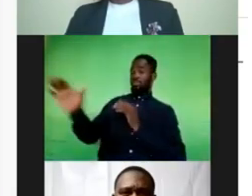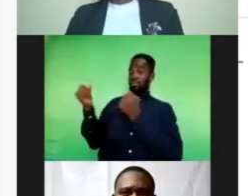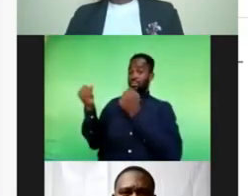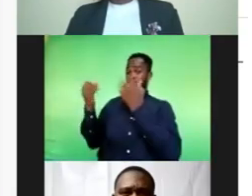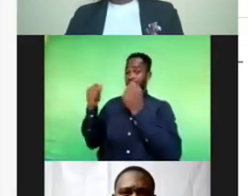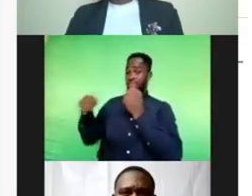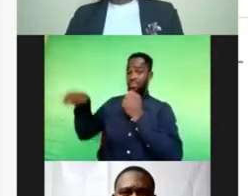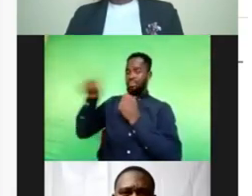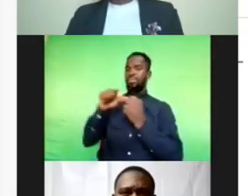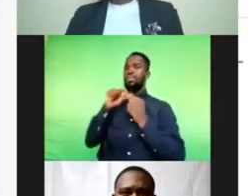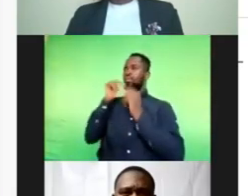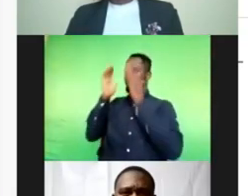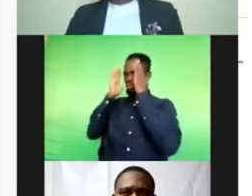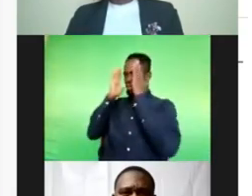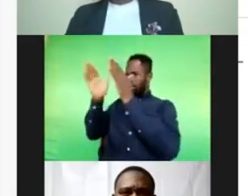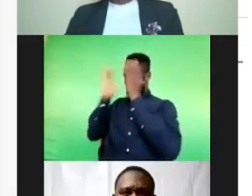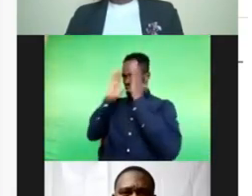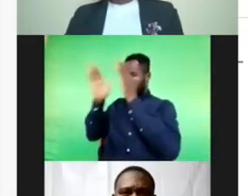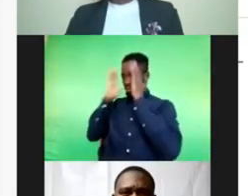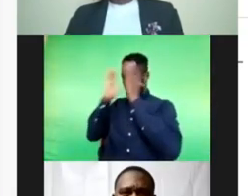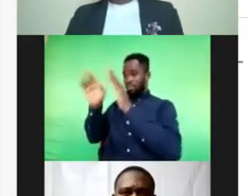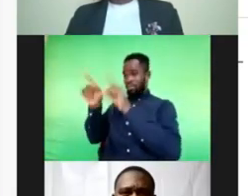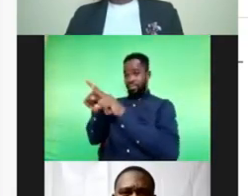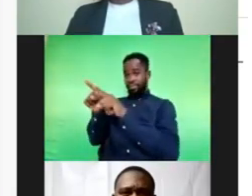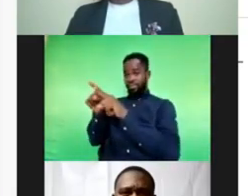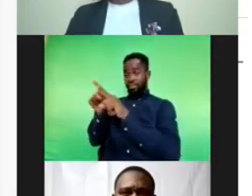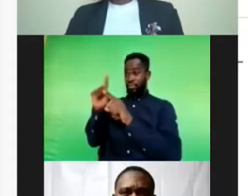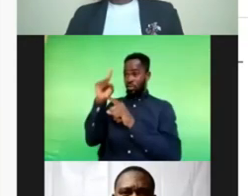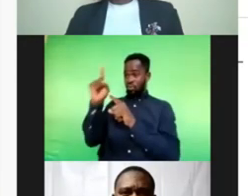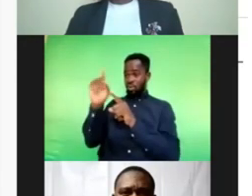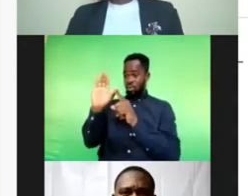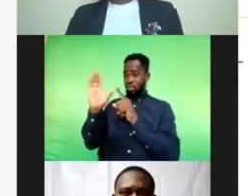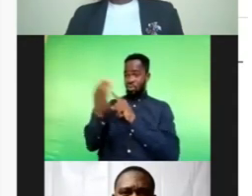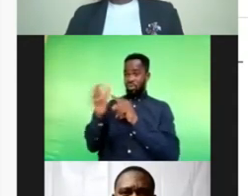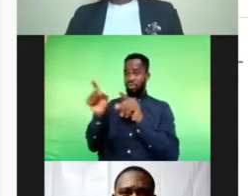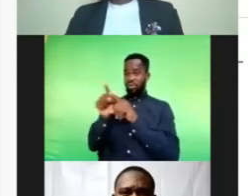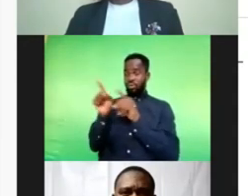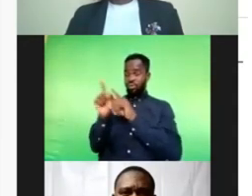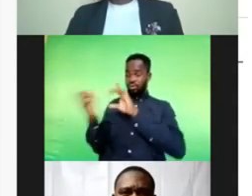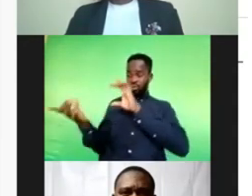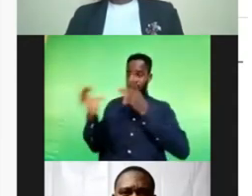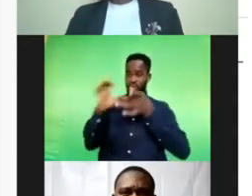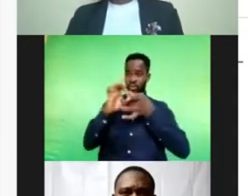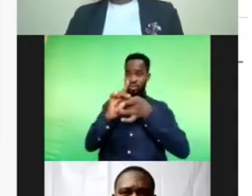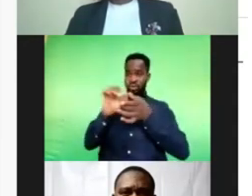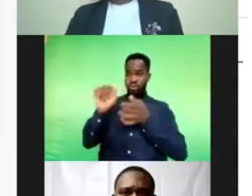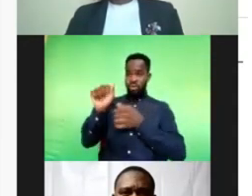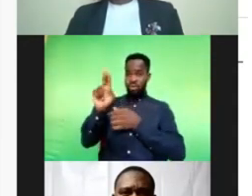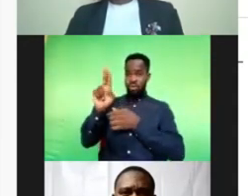inattentive, but it's one of the conditions that is normally co-occurring with autism is